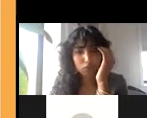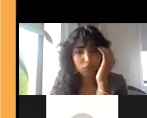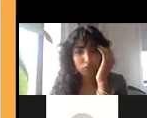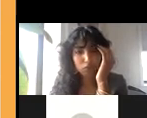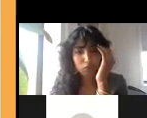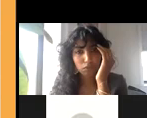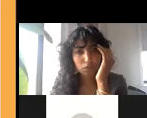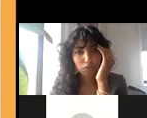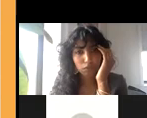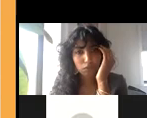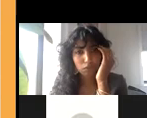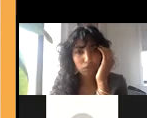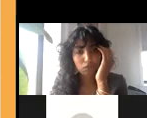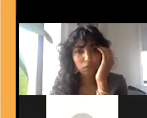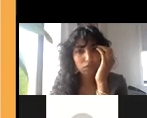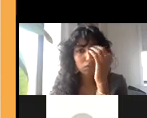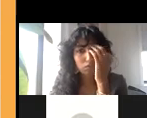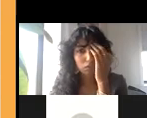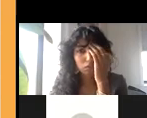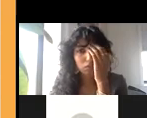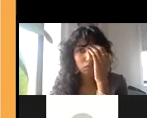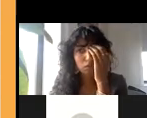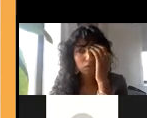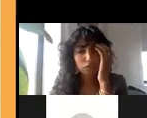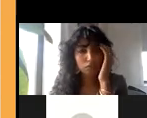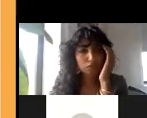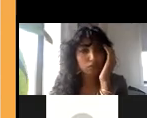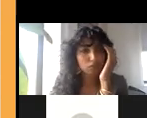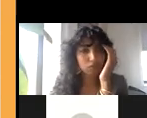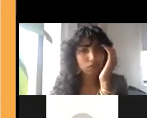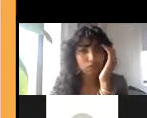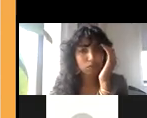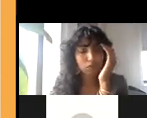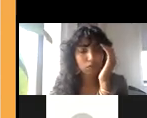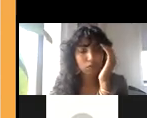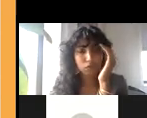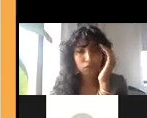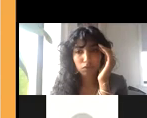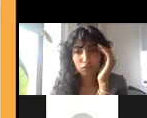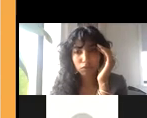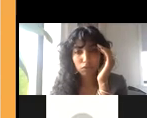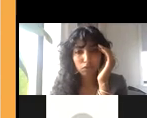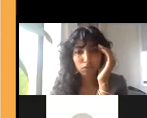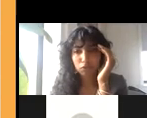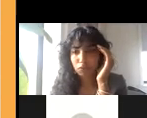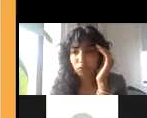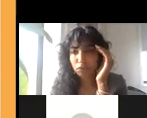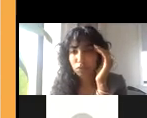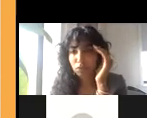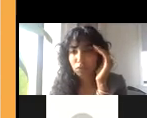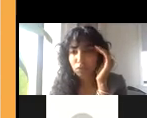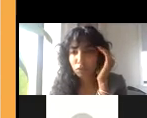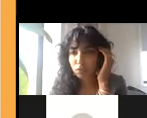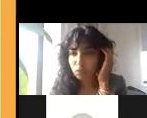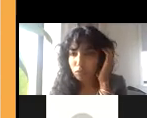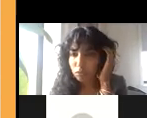ambivalence about the drug war. A lot of the players who even advanced this policy knew that we were kind of off